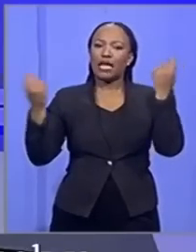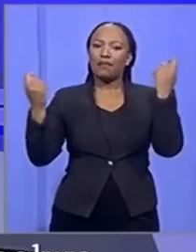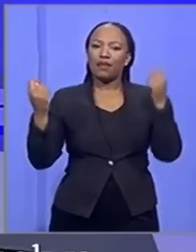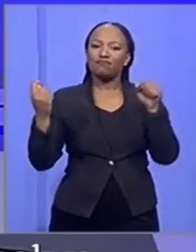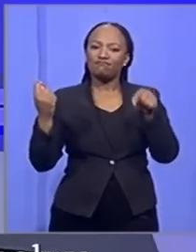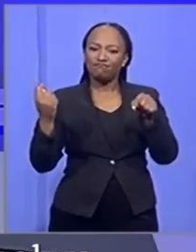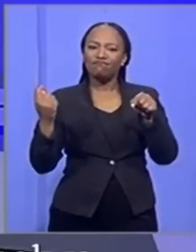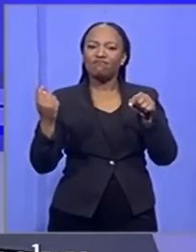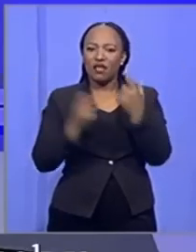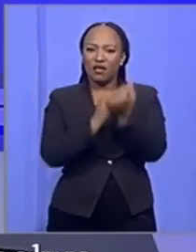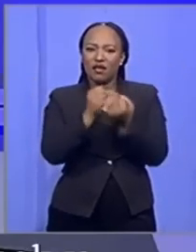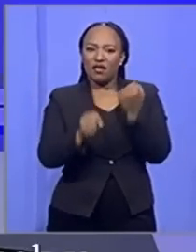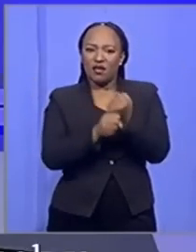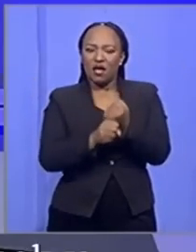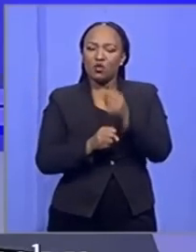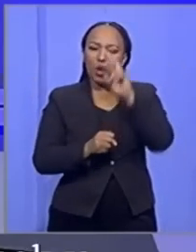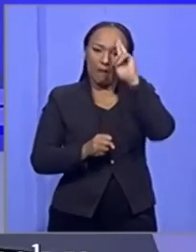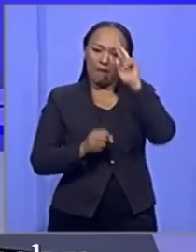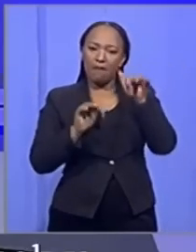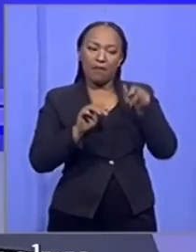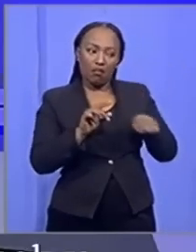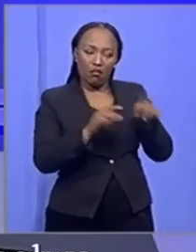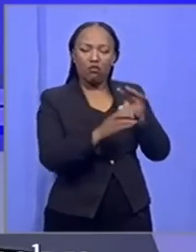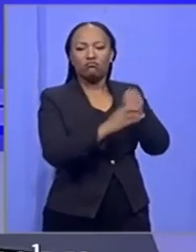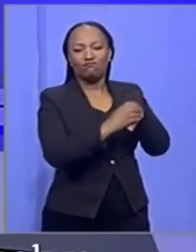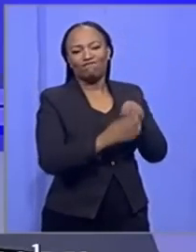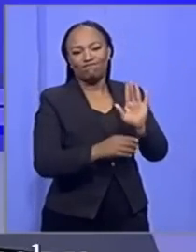ya le miši ya dikwekwele ngwaga ka ngwaga.